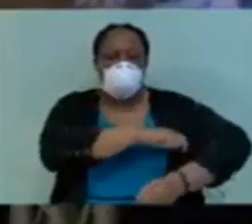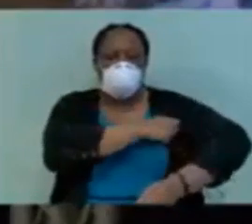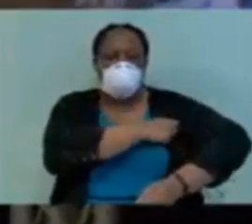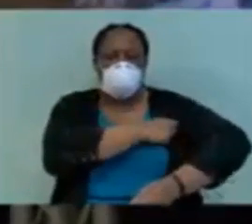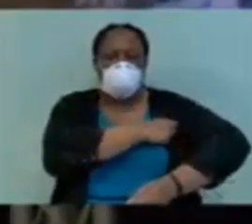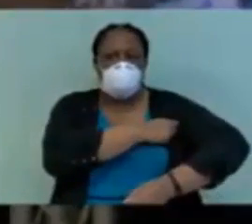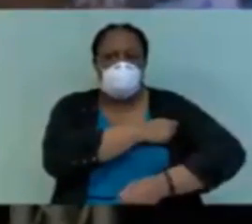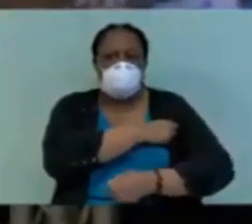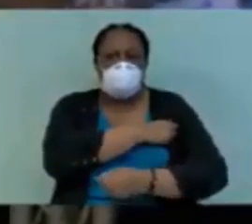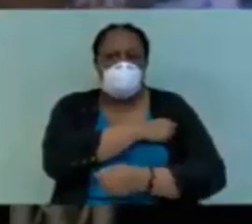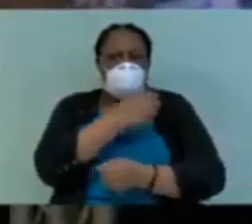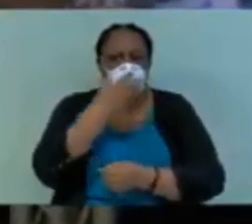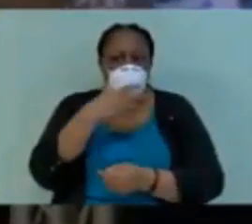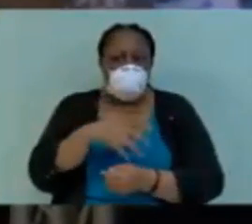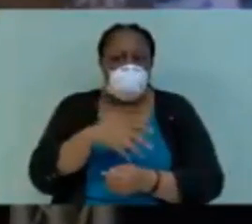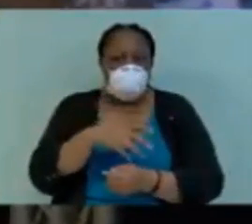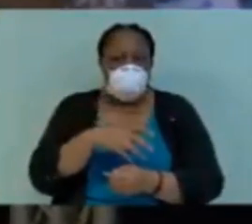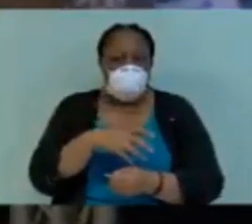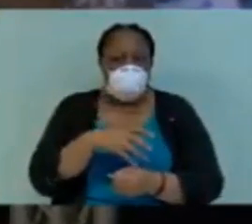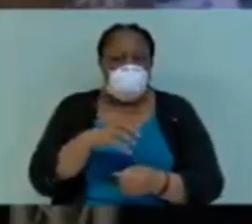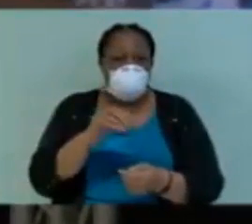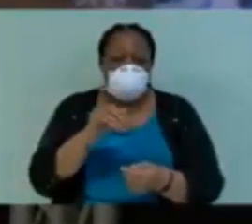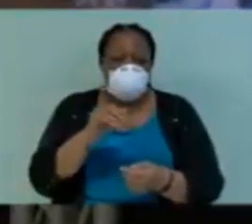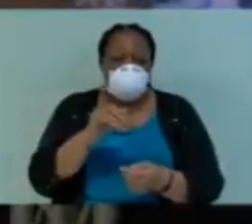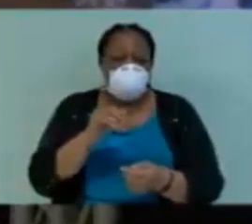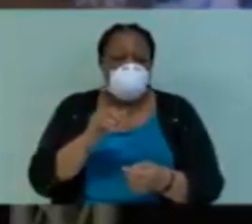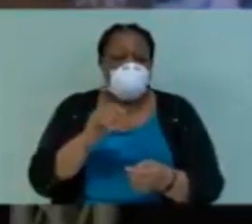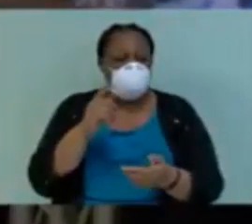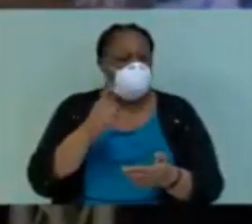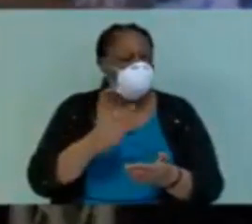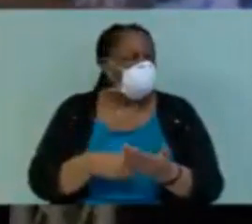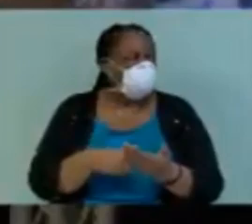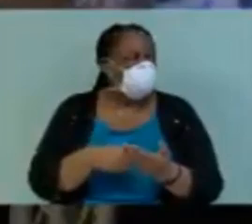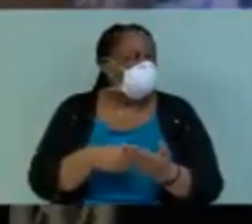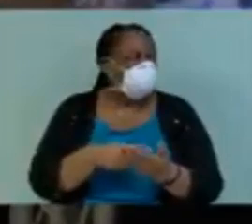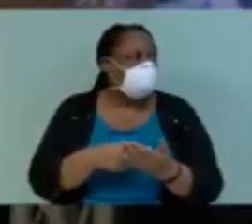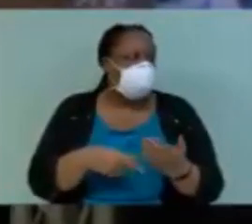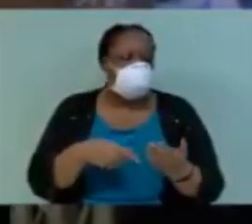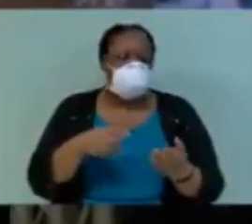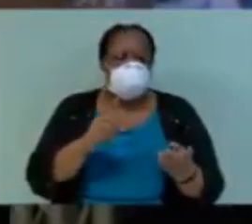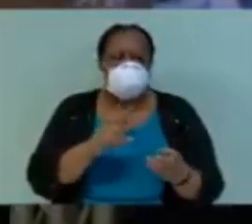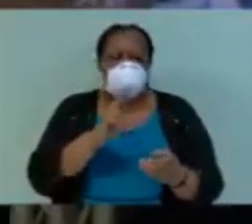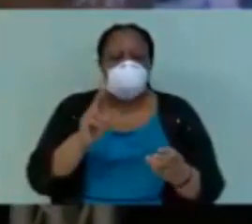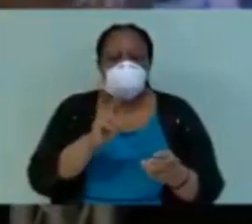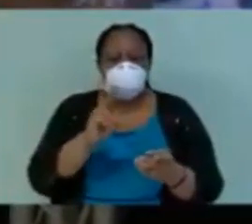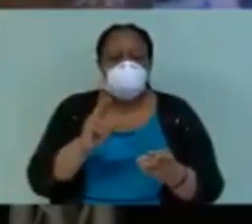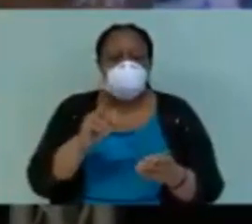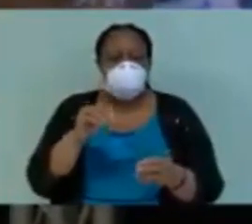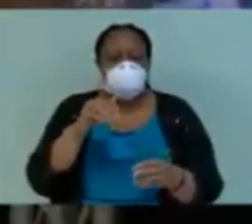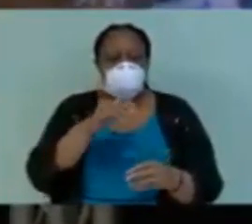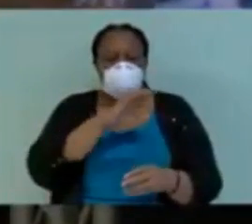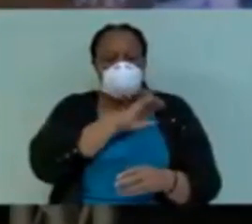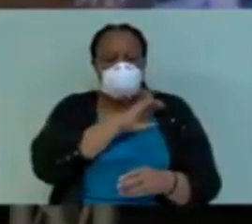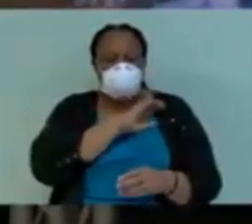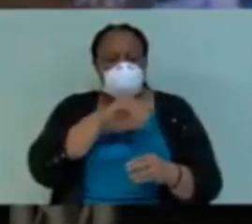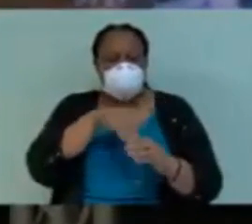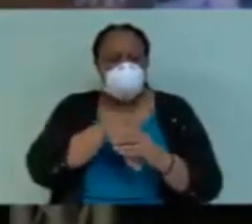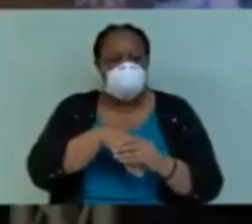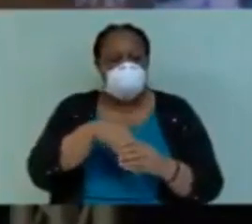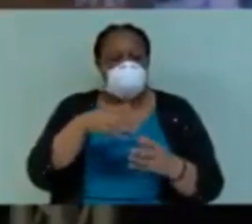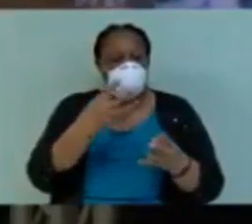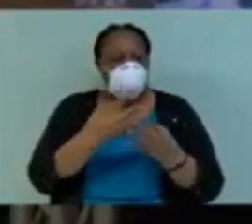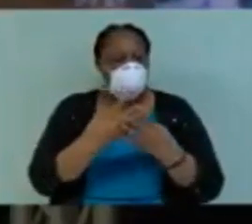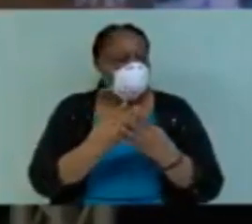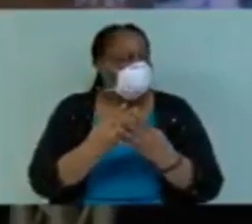Dear Permanent Secretary Petty, please find enclosed in this package 3 thermometers which can be used by law enforcement and